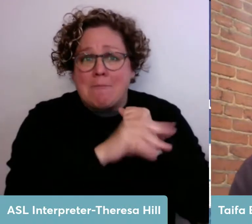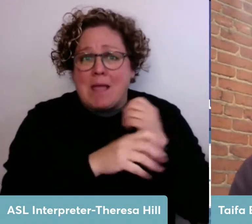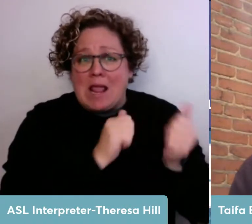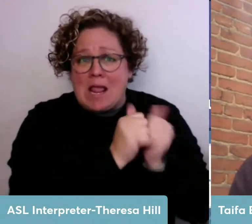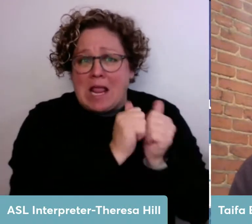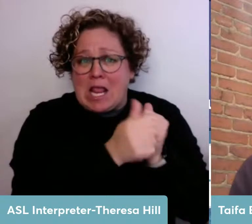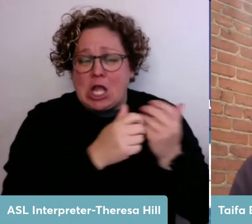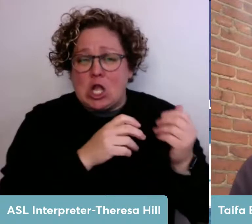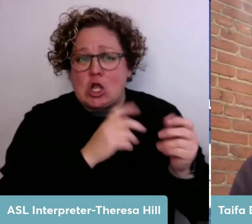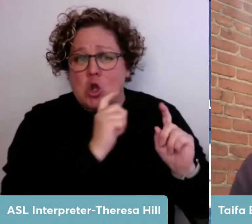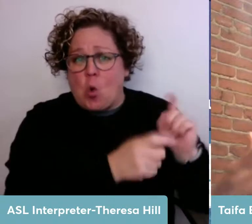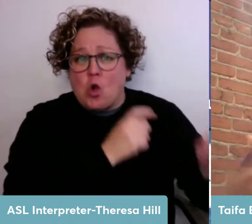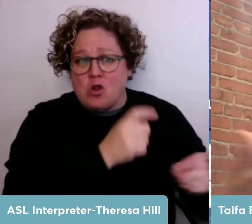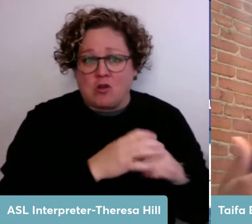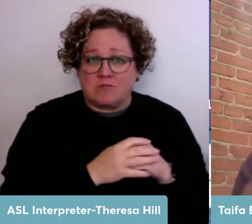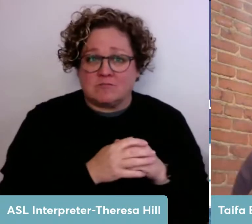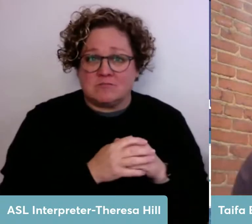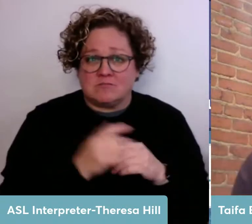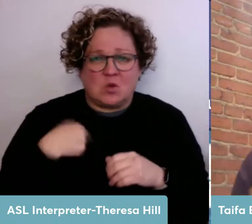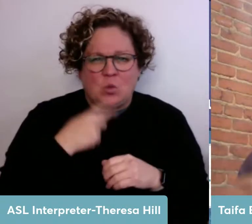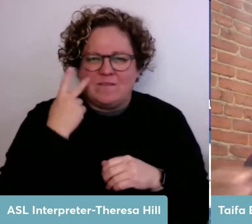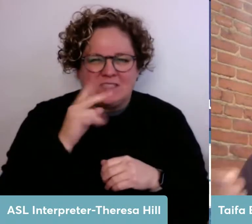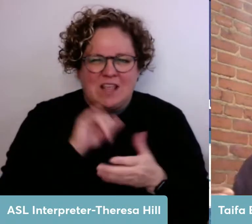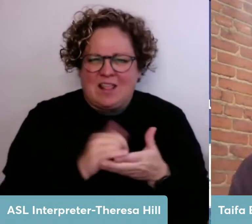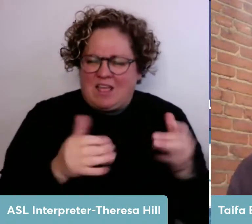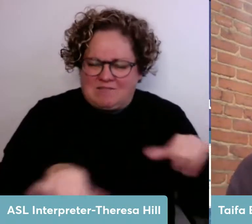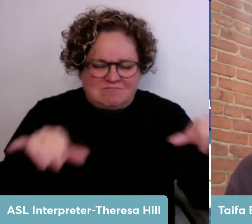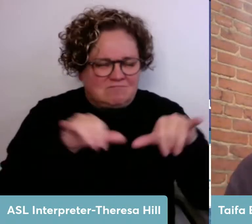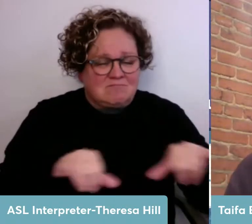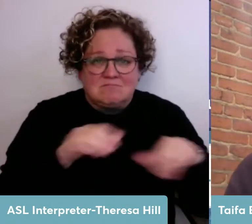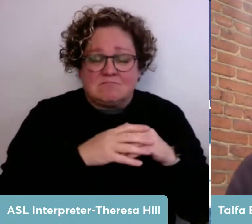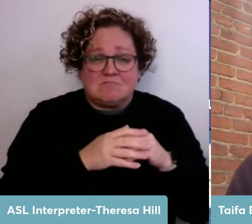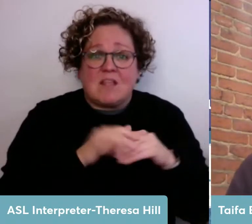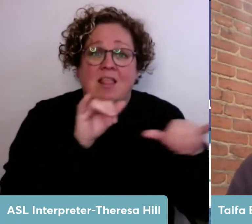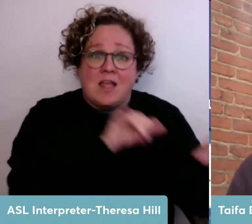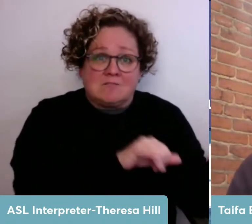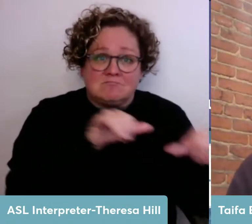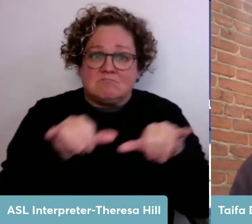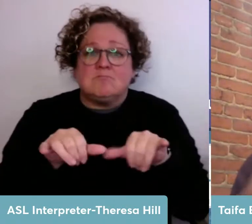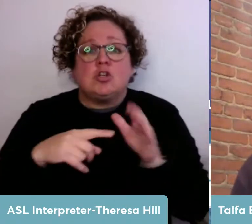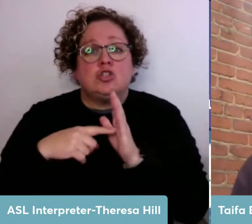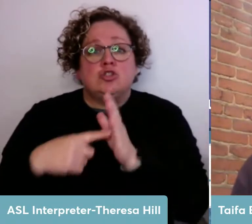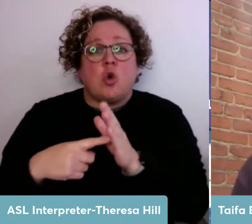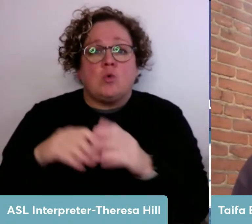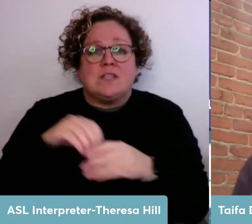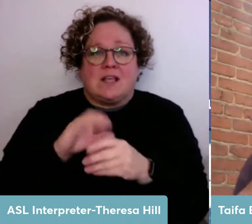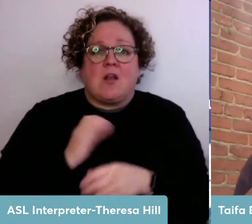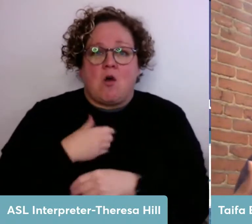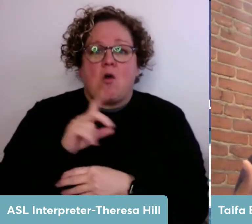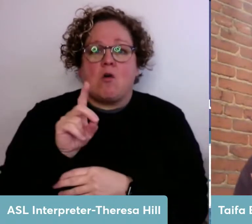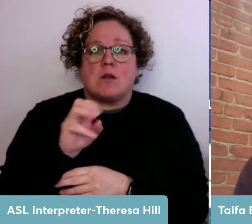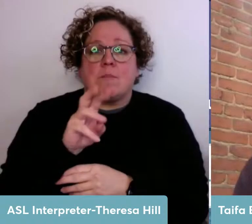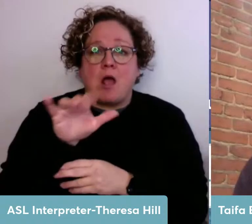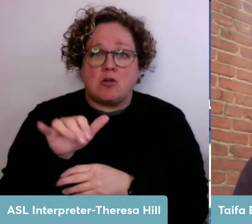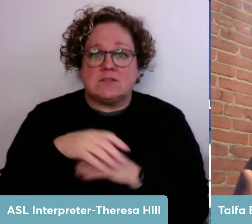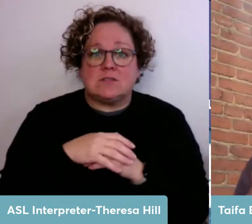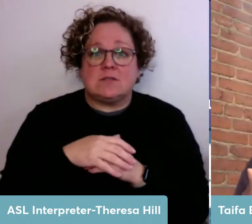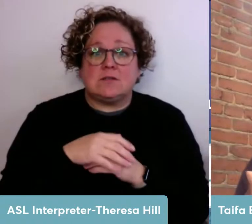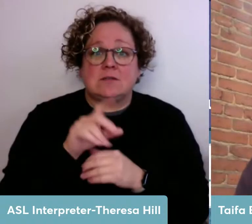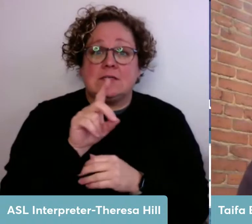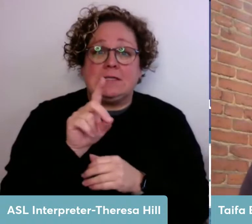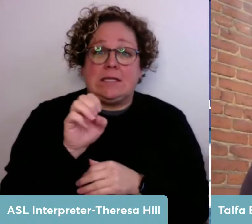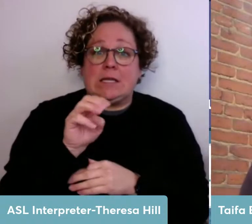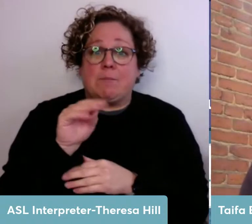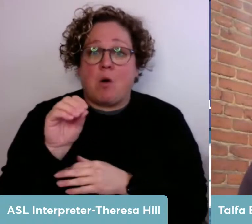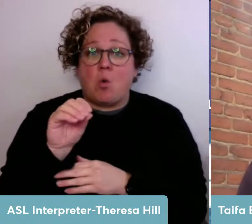construct in our economy is echoed also precisely in our democracy. And that's because, as Demos has often talked